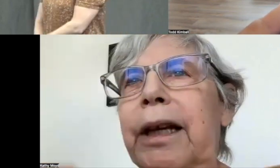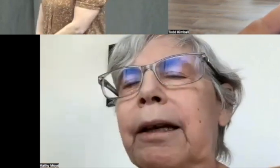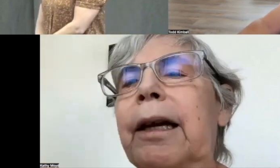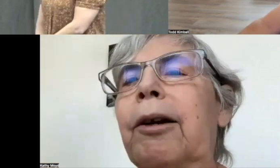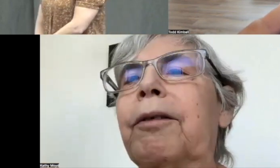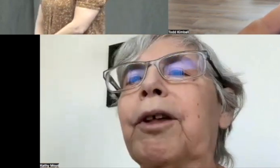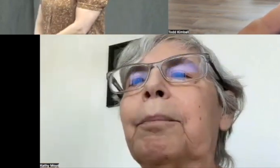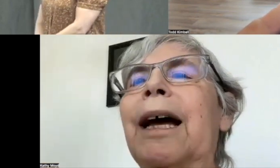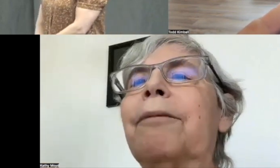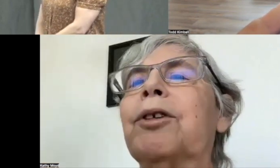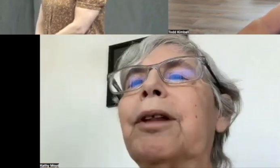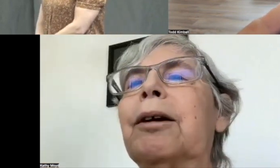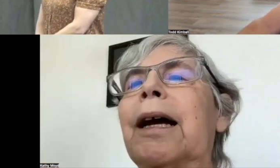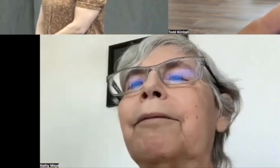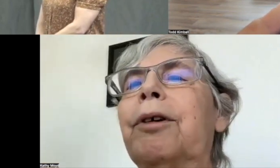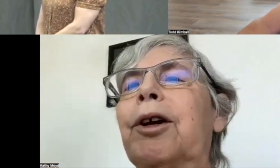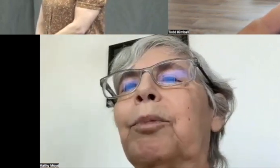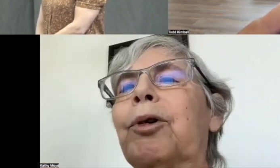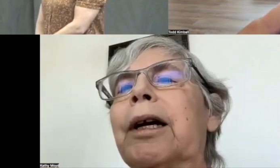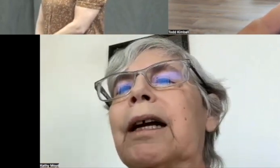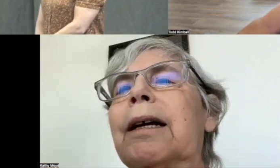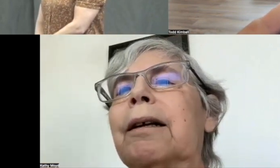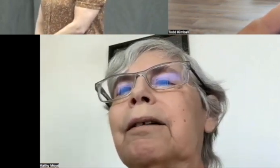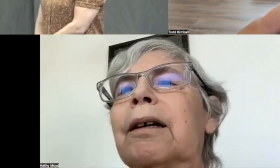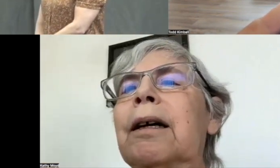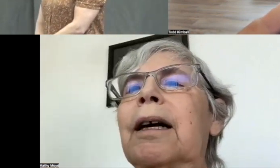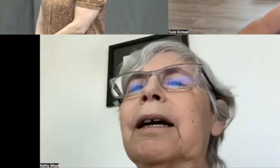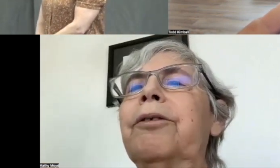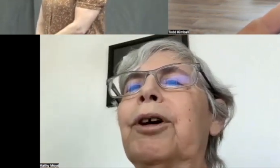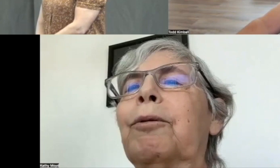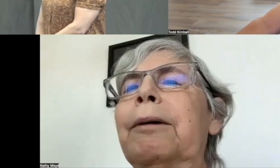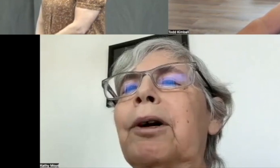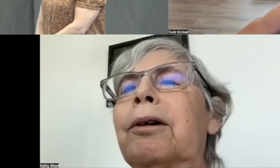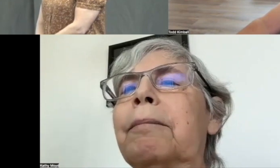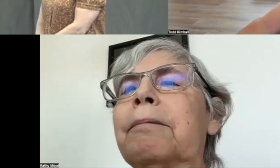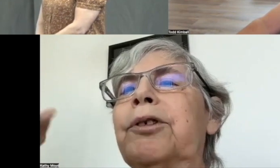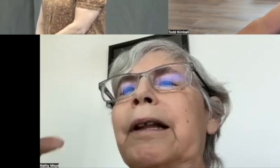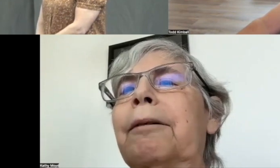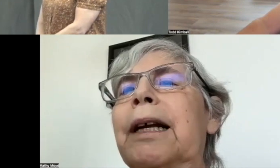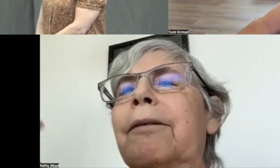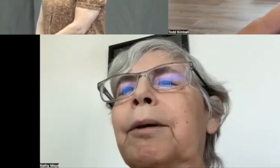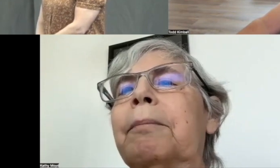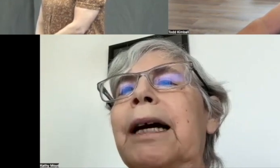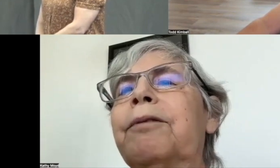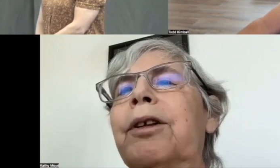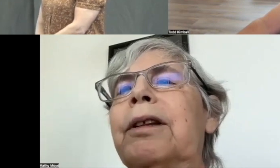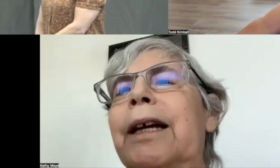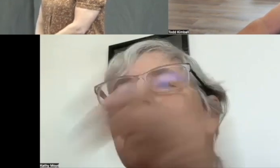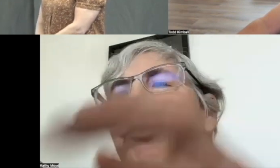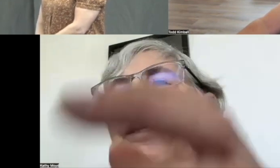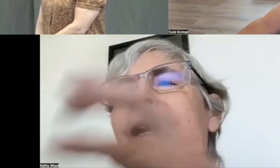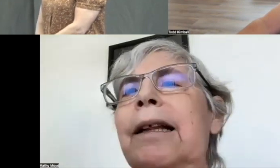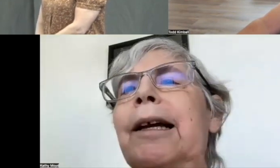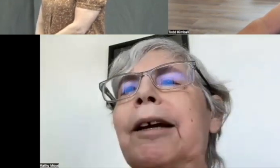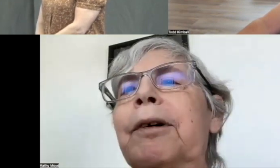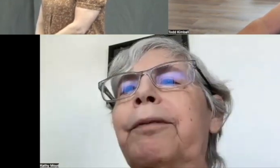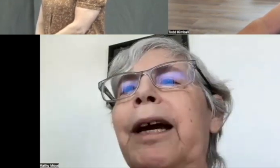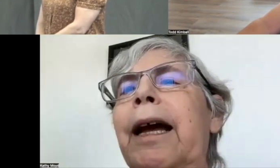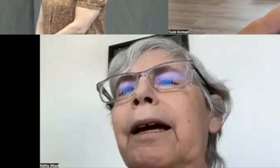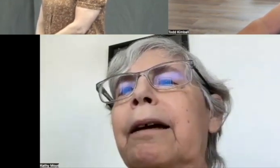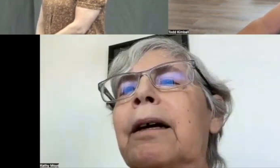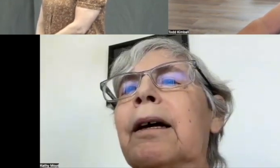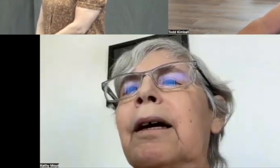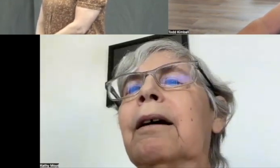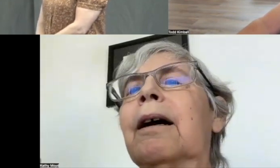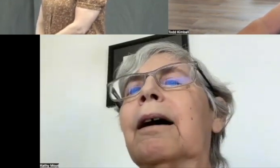for taking care of them after they're born. And so they would give them, after taking the second egg, they give them a fake